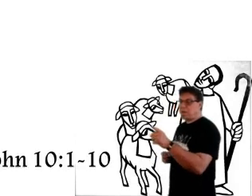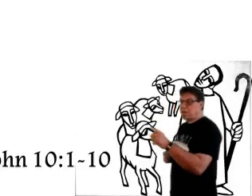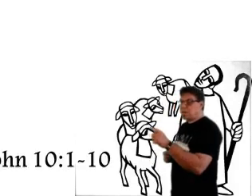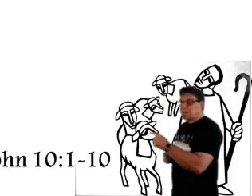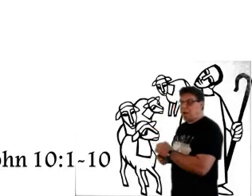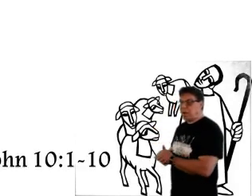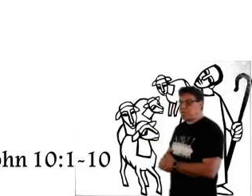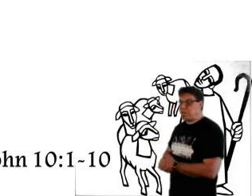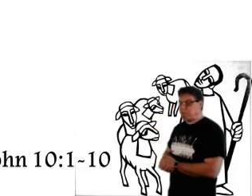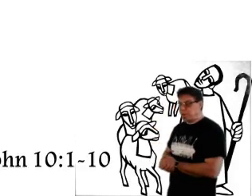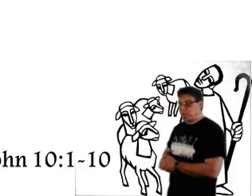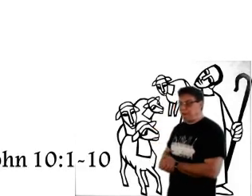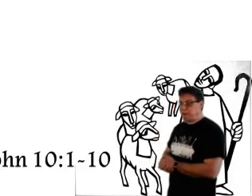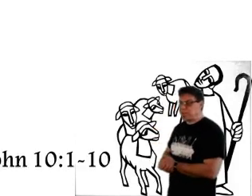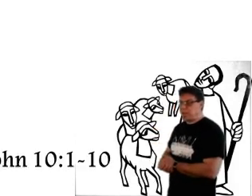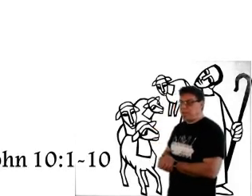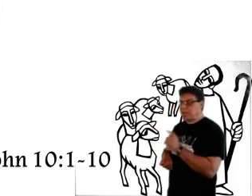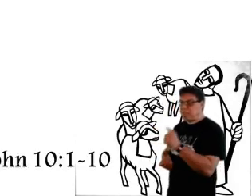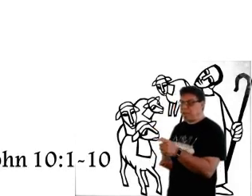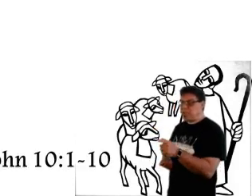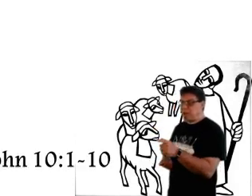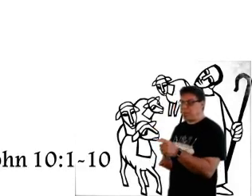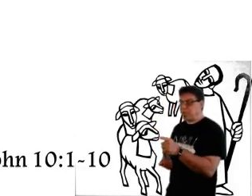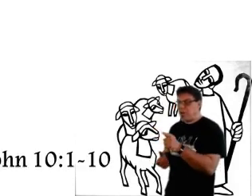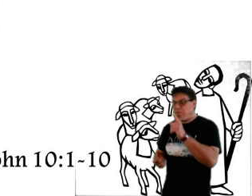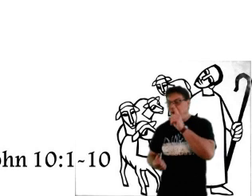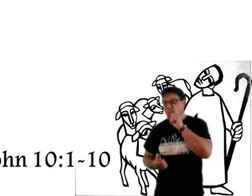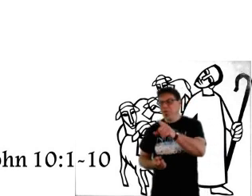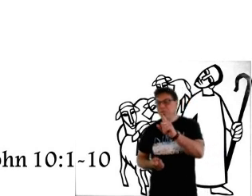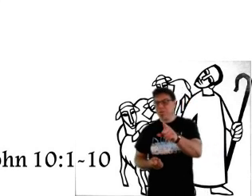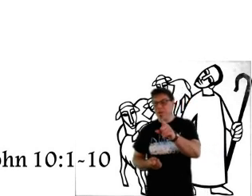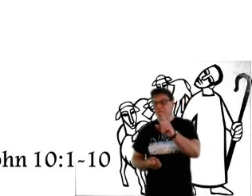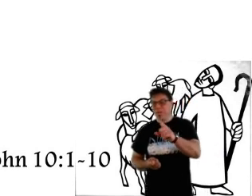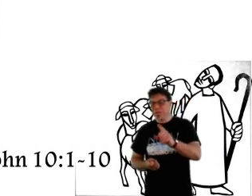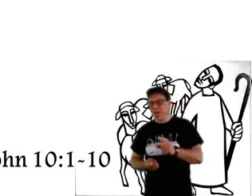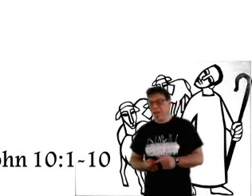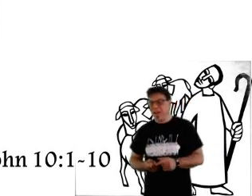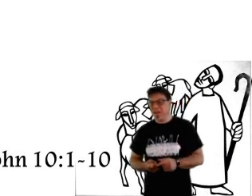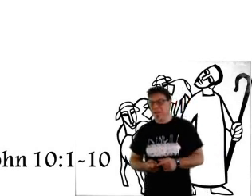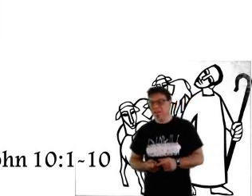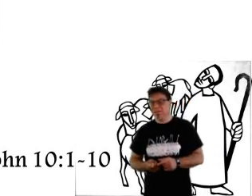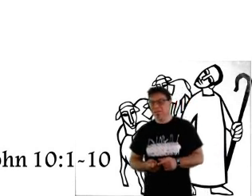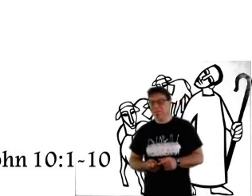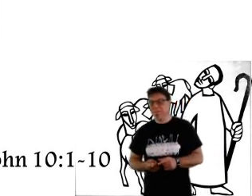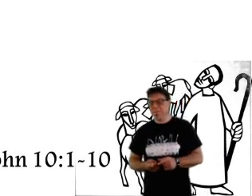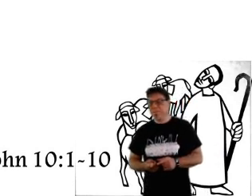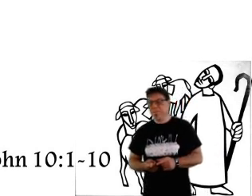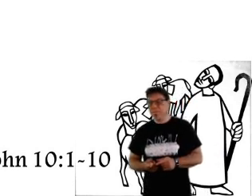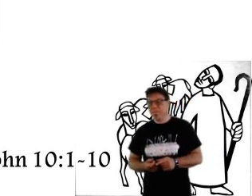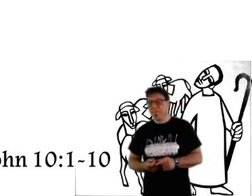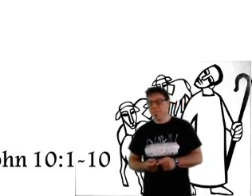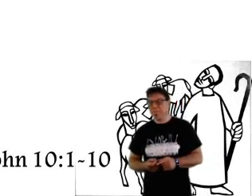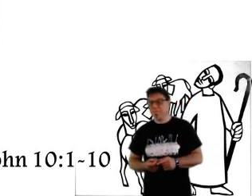Okay, now let's turn to the book of Acts, the second chapter, for our first reading for this Sunday. The